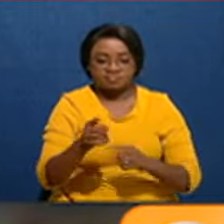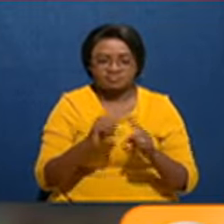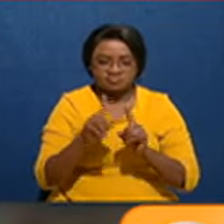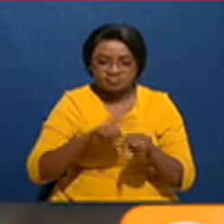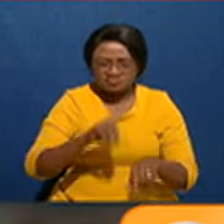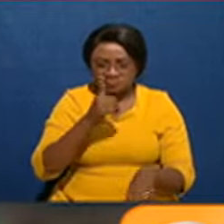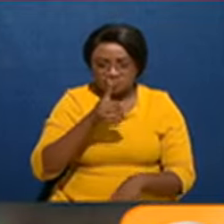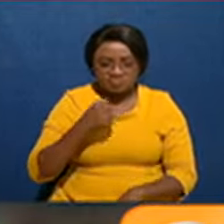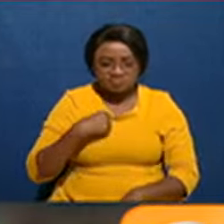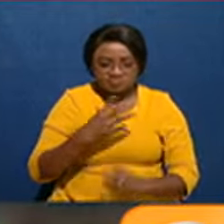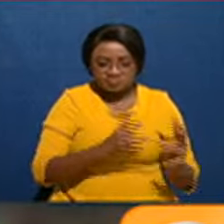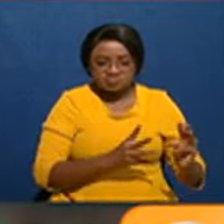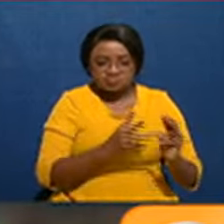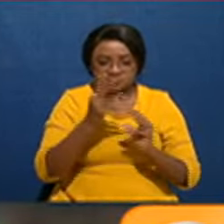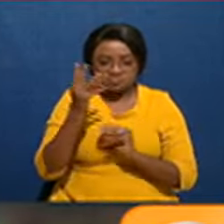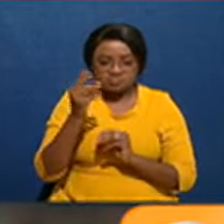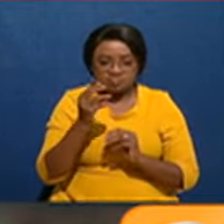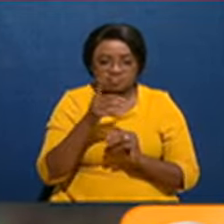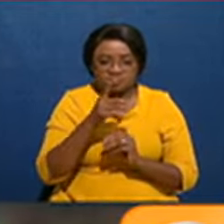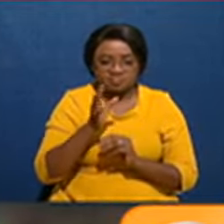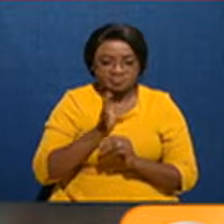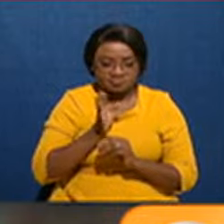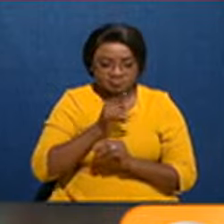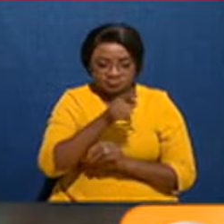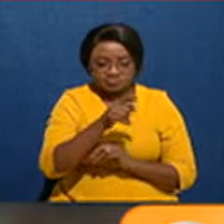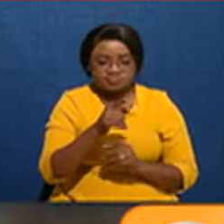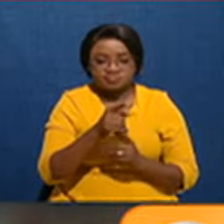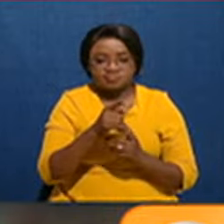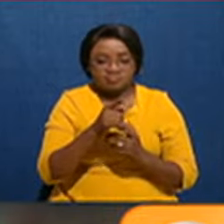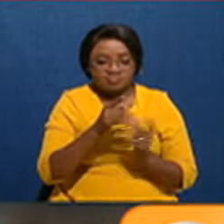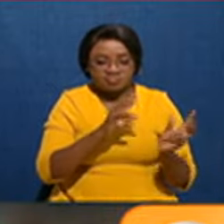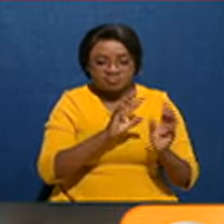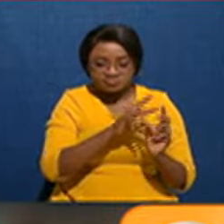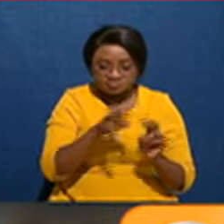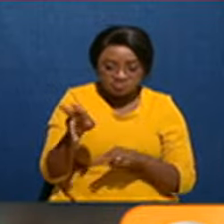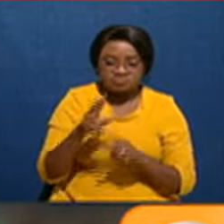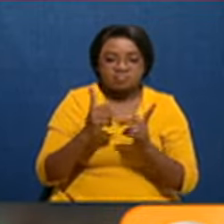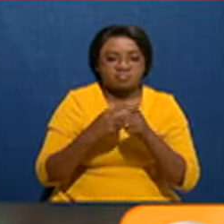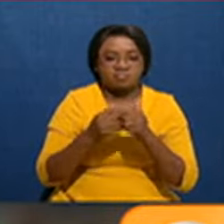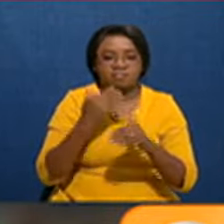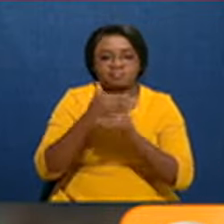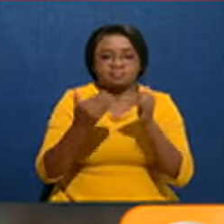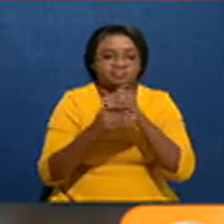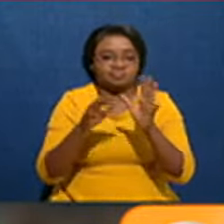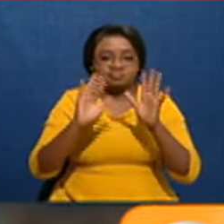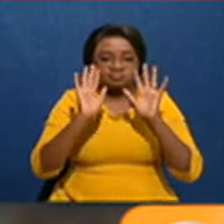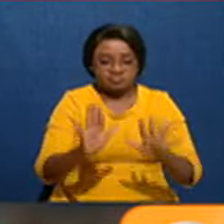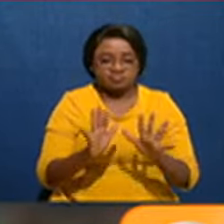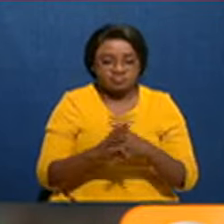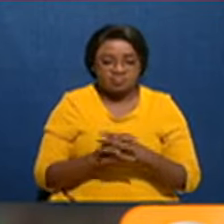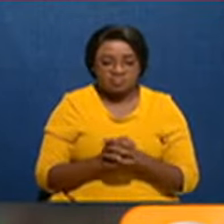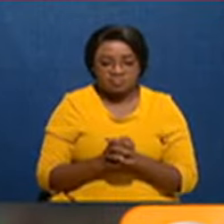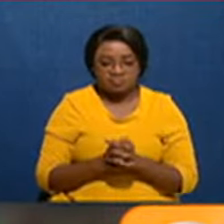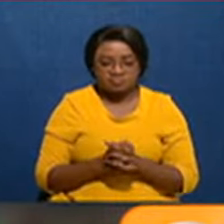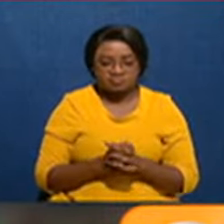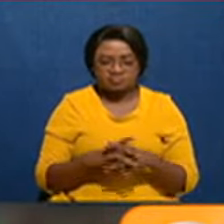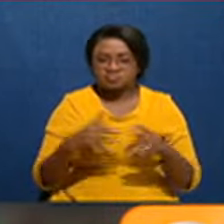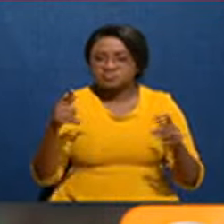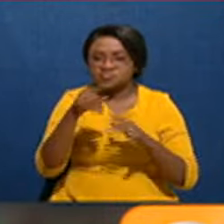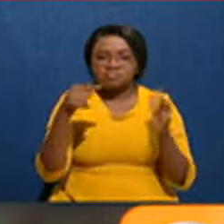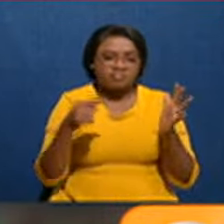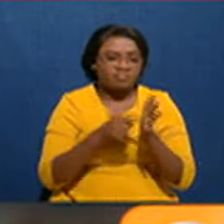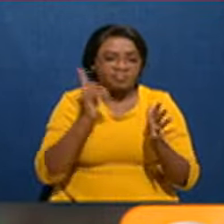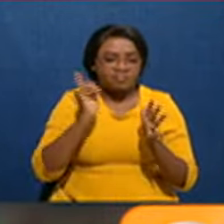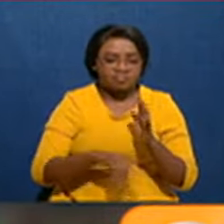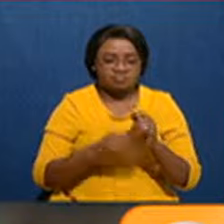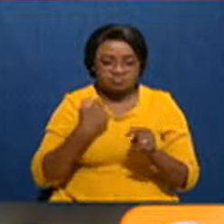moment they were out of the way, the construction continued. What does that tell you? There's no capacity to ensure that what has